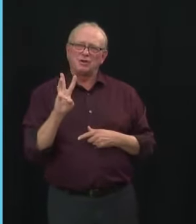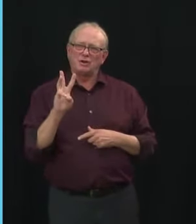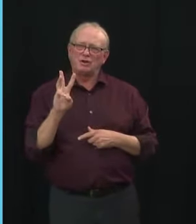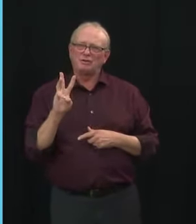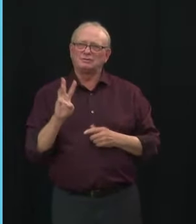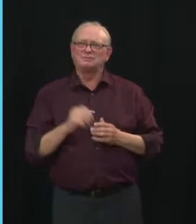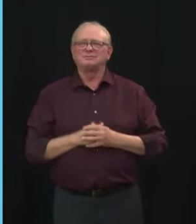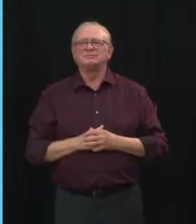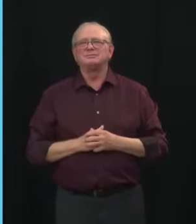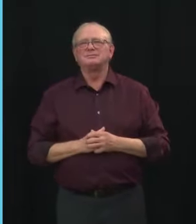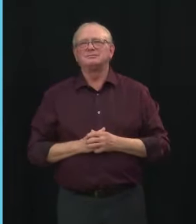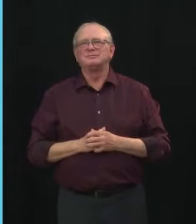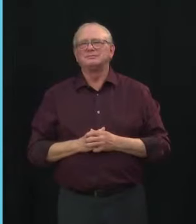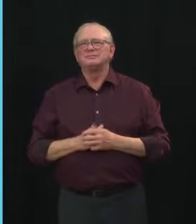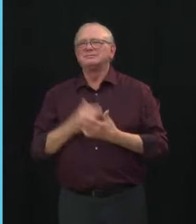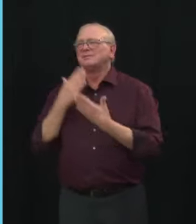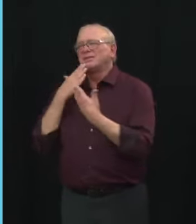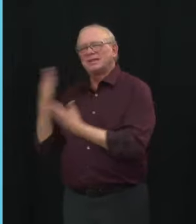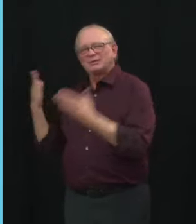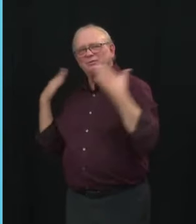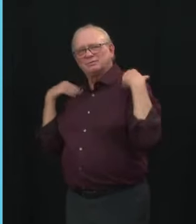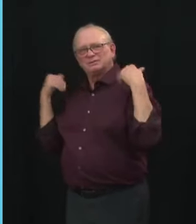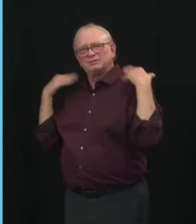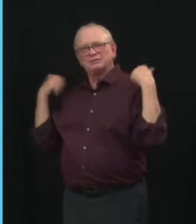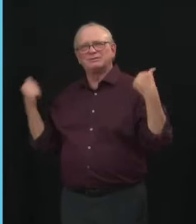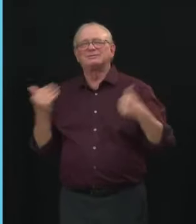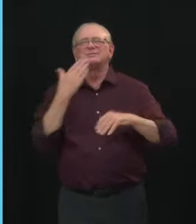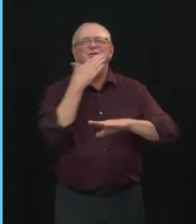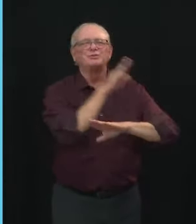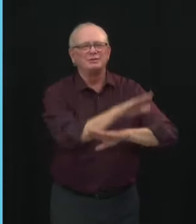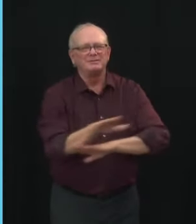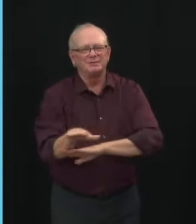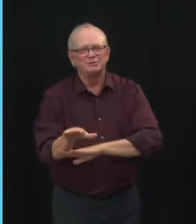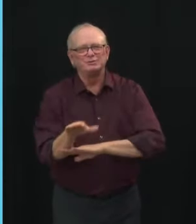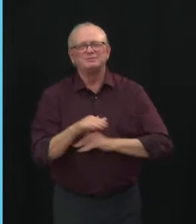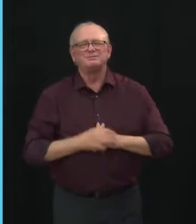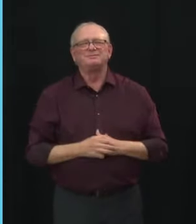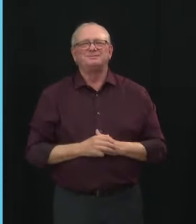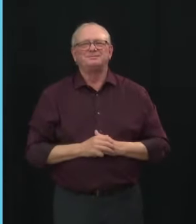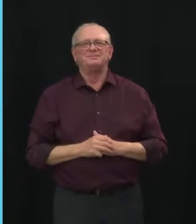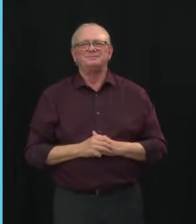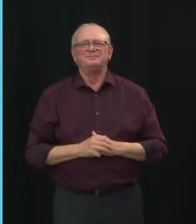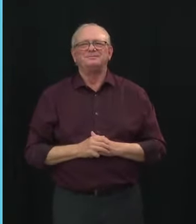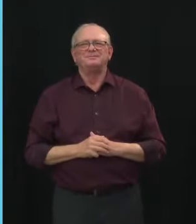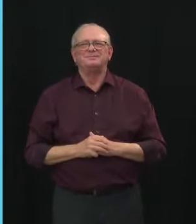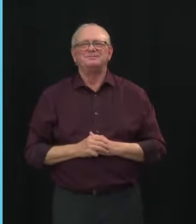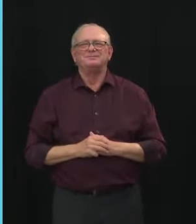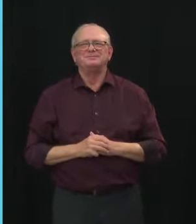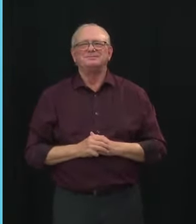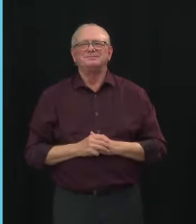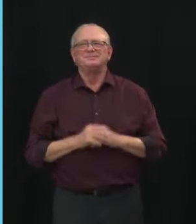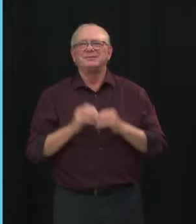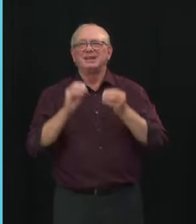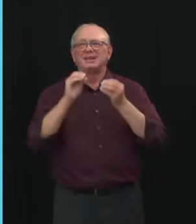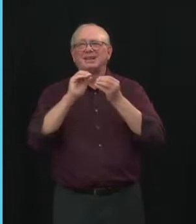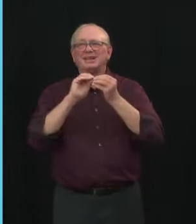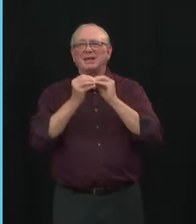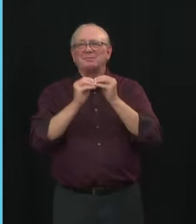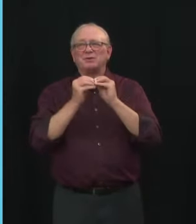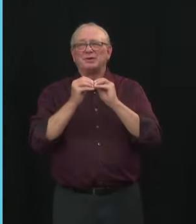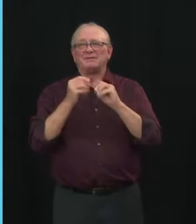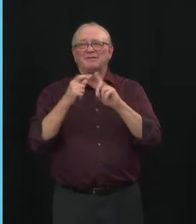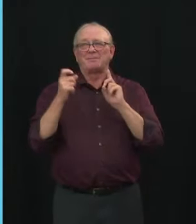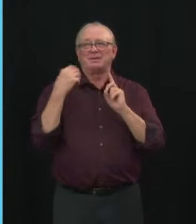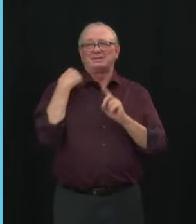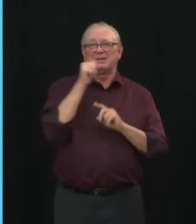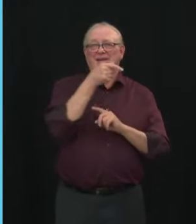Thank you, Minister, and good afternoon, everyone. As the Minister mentioned, the numbers we were sharing are from the reporting period Tuesday,